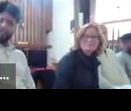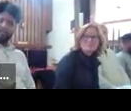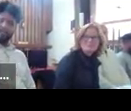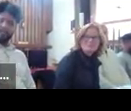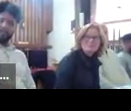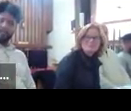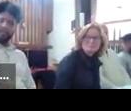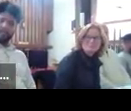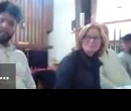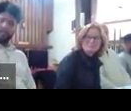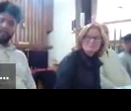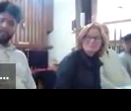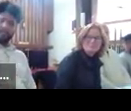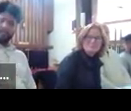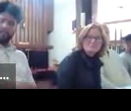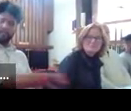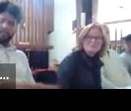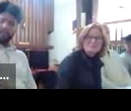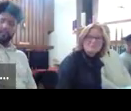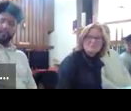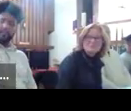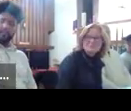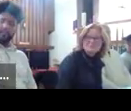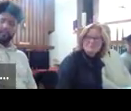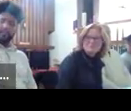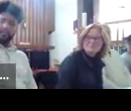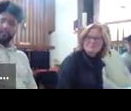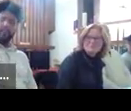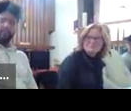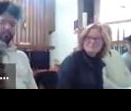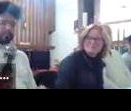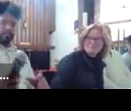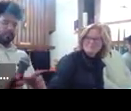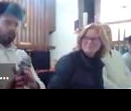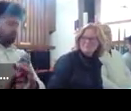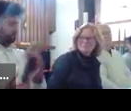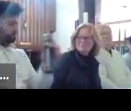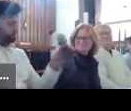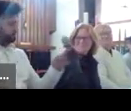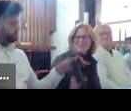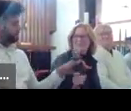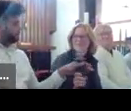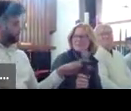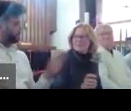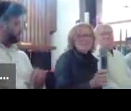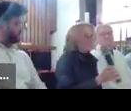we should explore the avenue for some funding opportunities for the implementation of the plan.